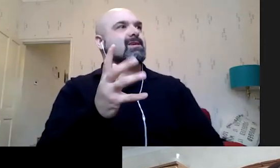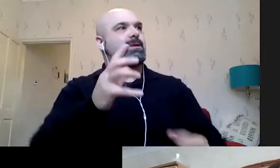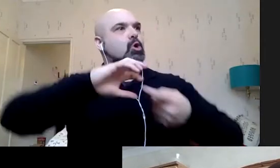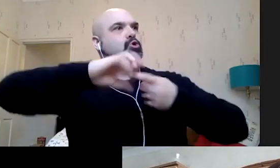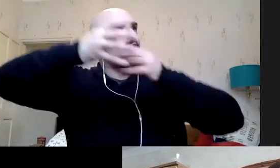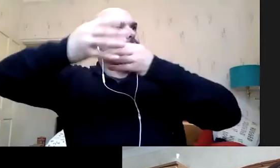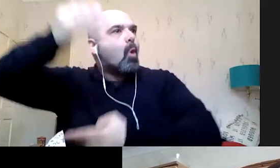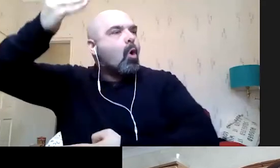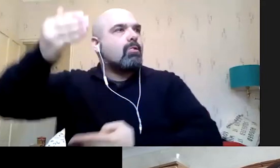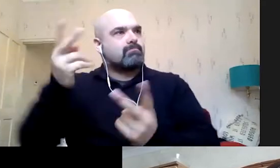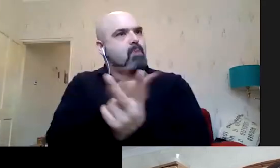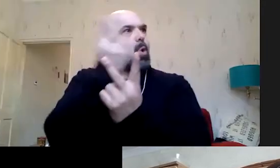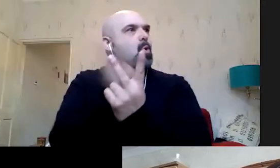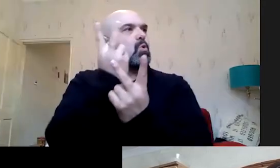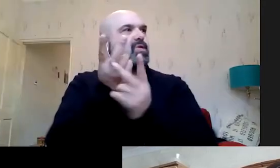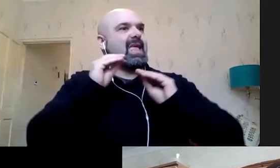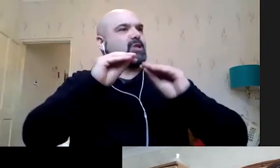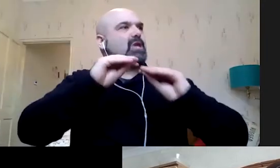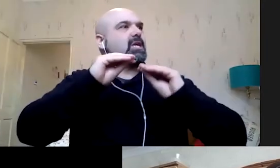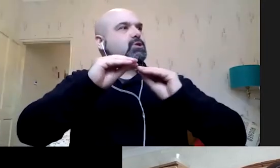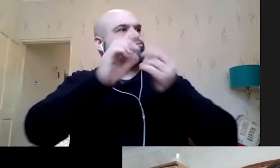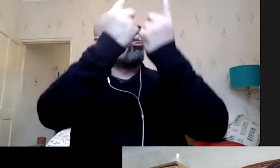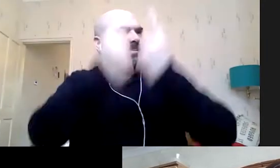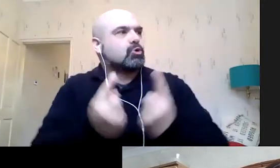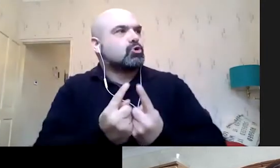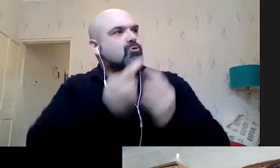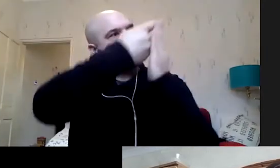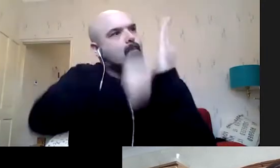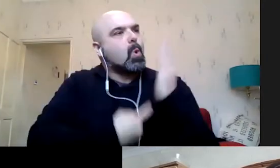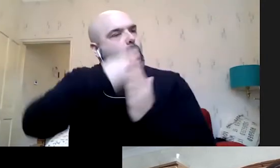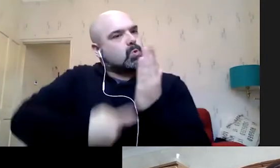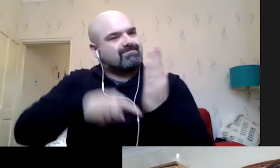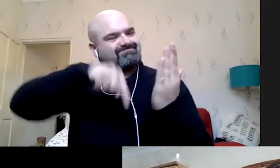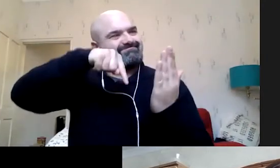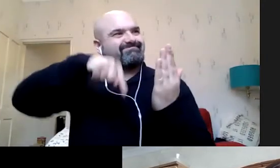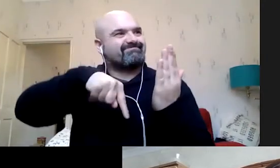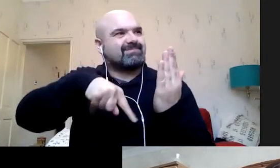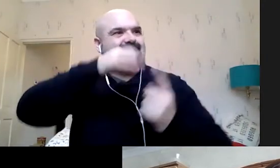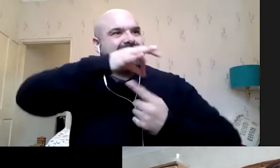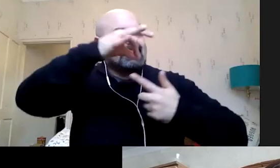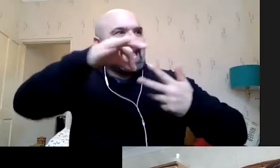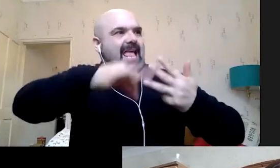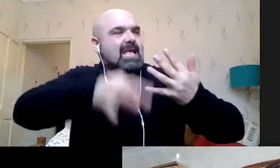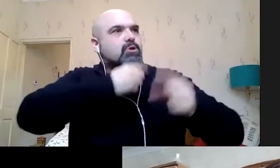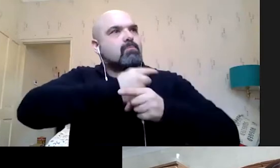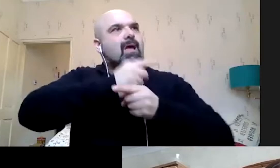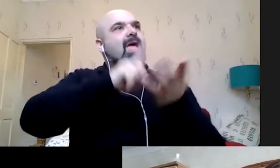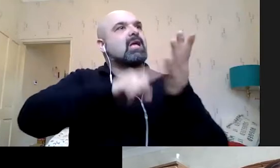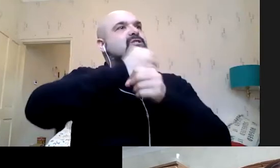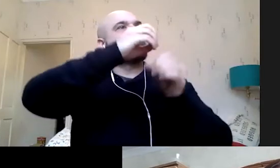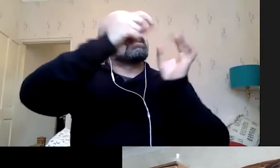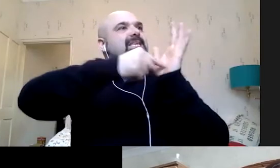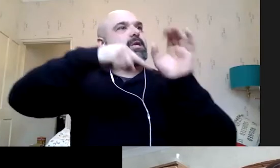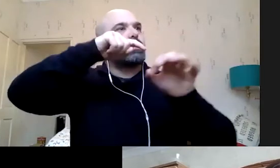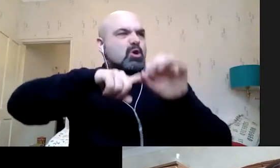do educational resources. Reports detailing about LGBTQ discrimination in school, as well